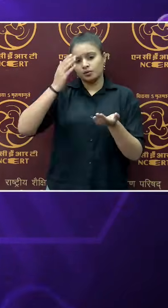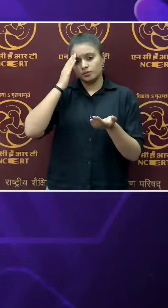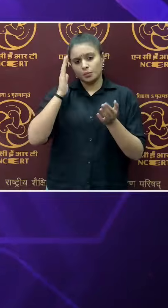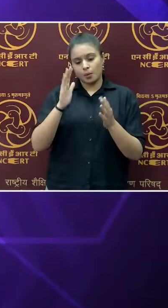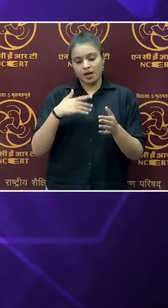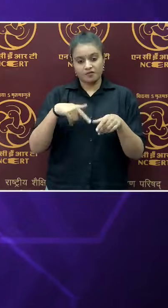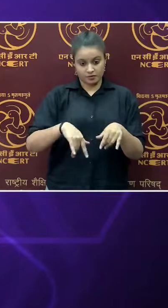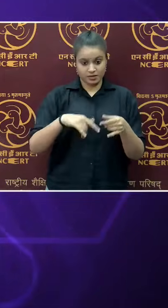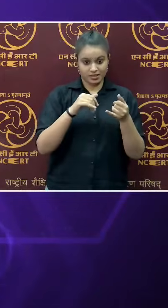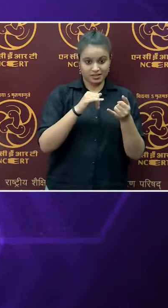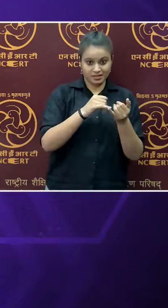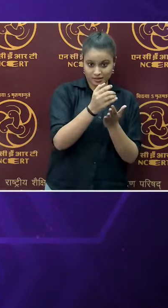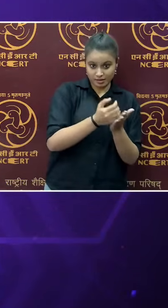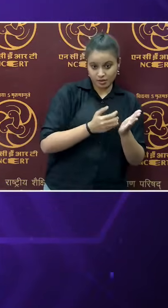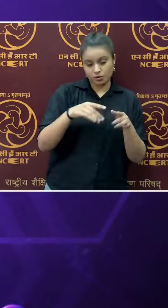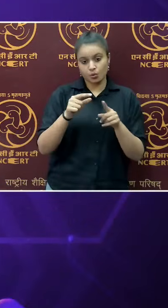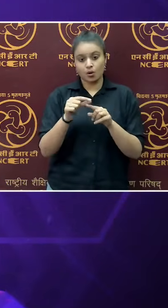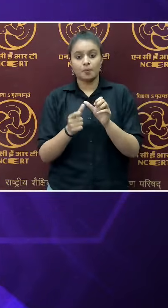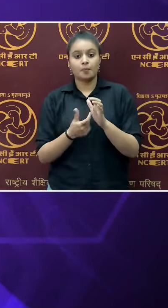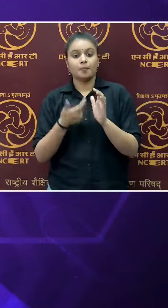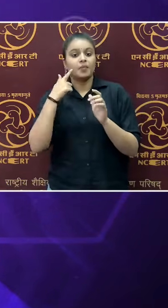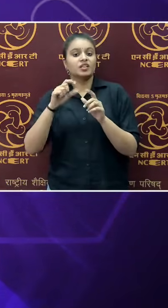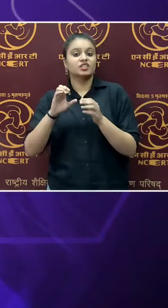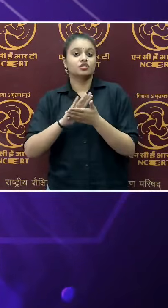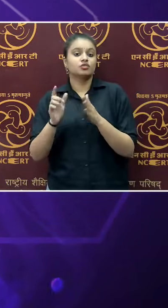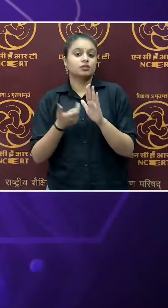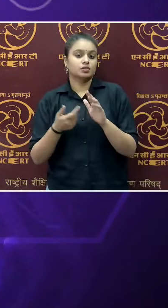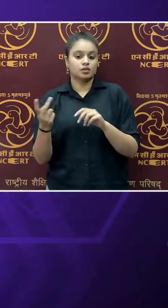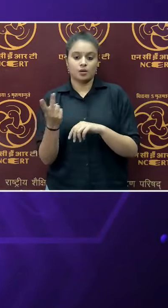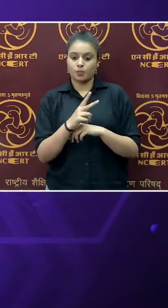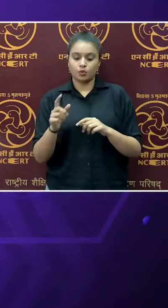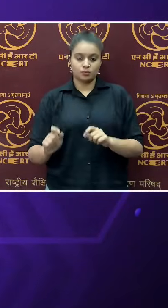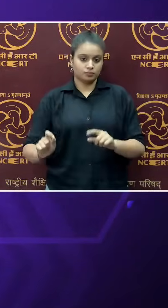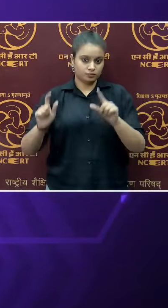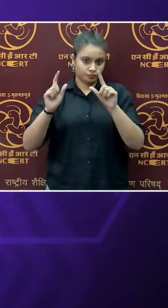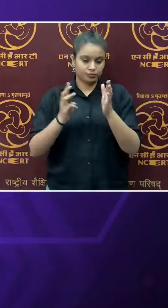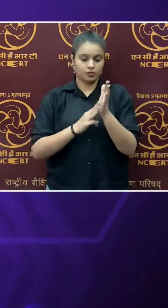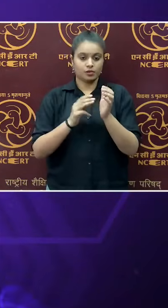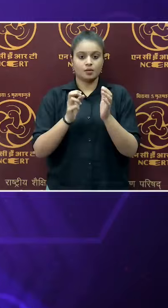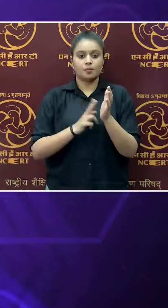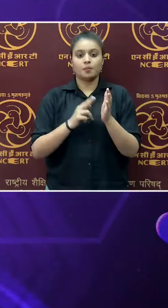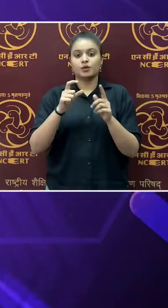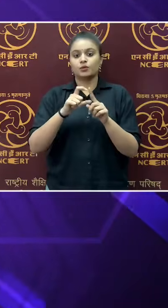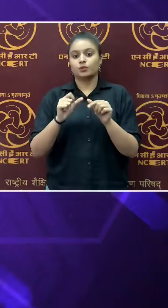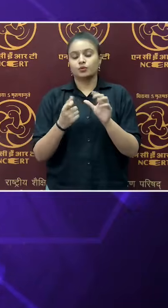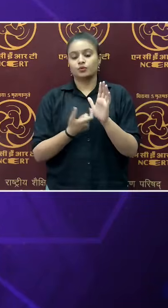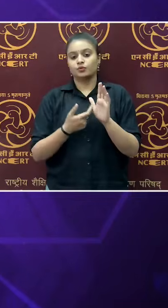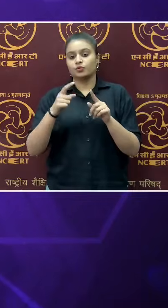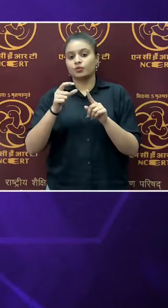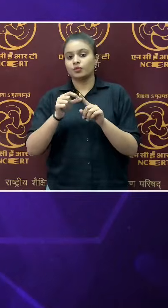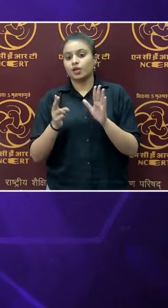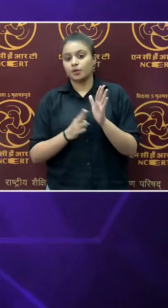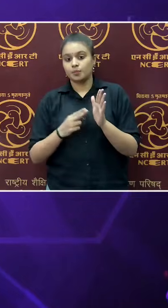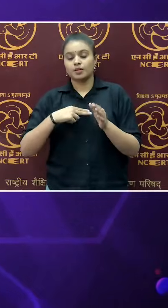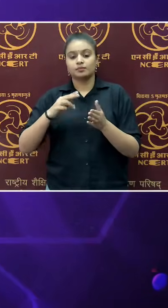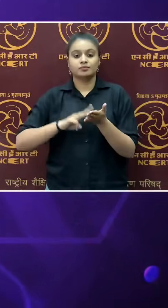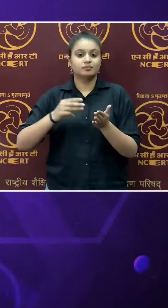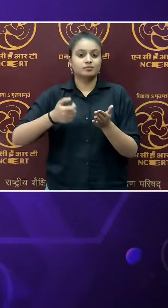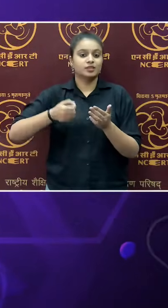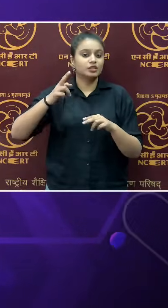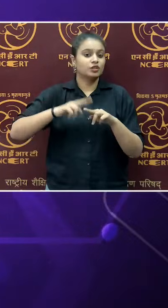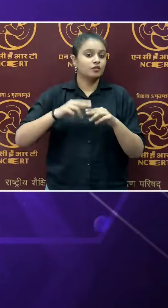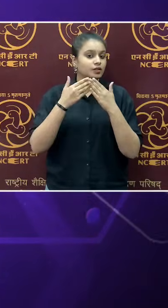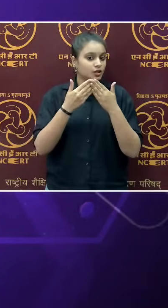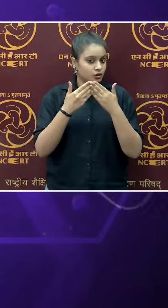Paricharcha sessions are brought to you by Manodarpan under the initiative of Ministry of Education as a part of